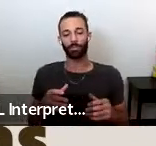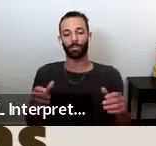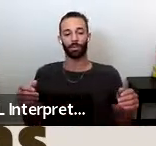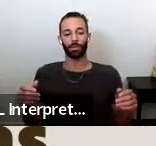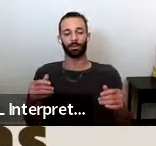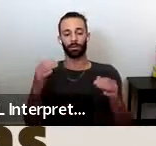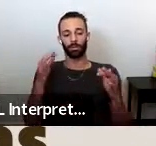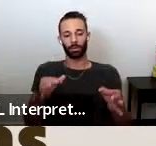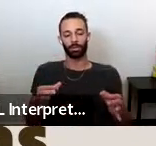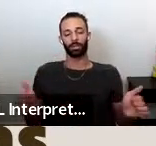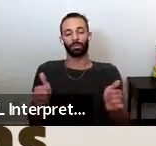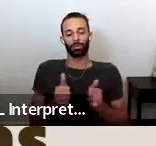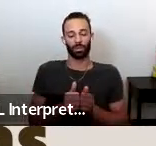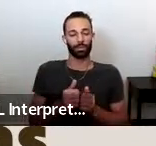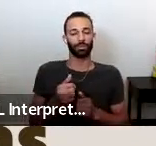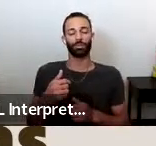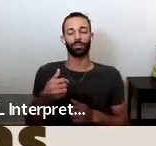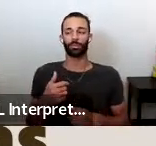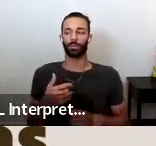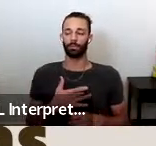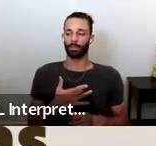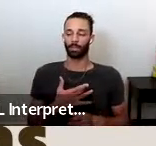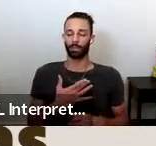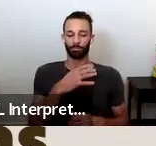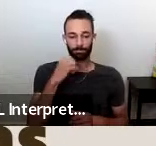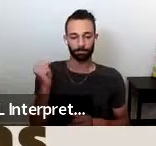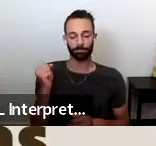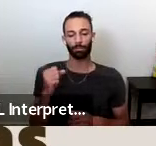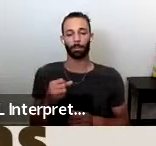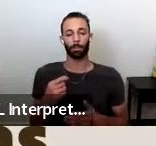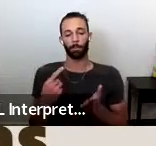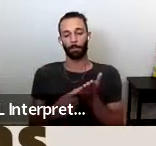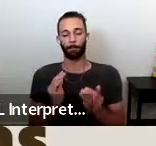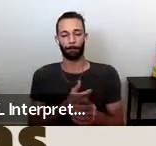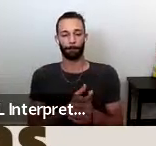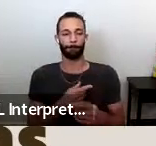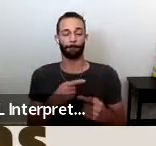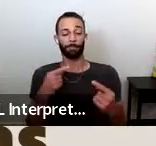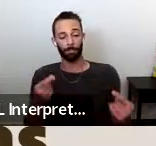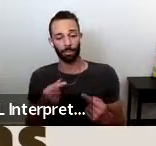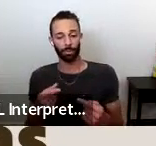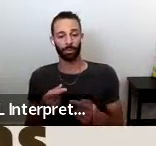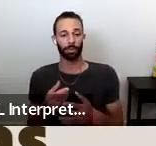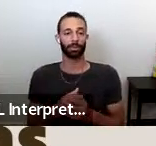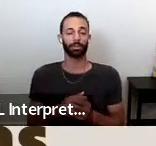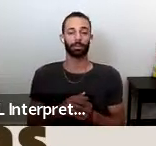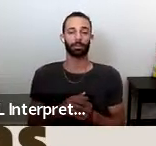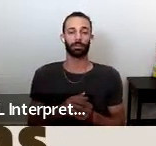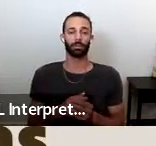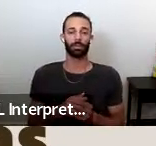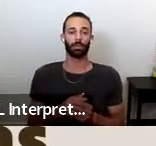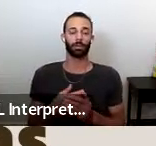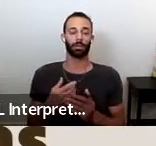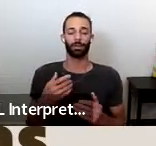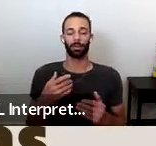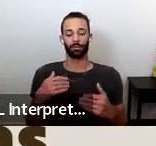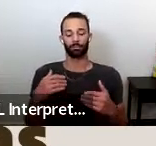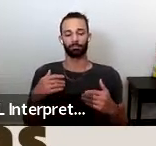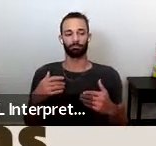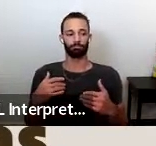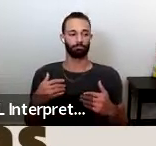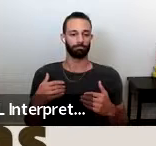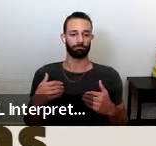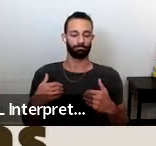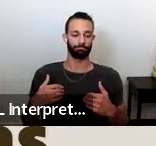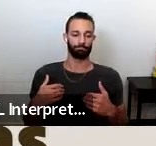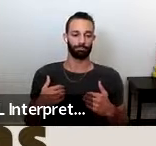talking about our pain. We really got tired of always having to center this violence that is so prevalent